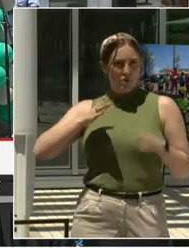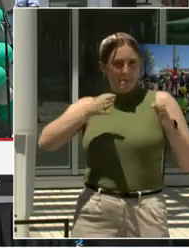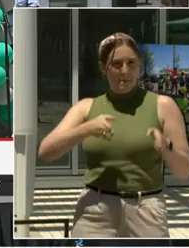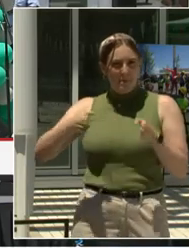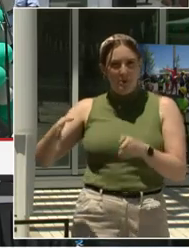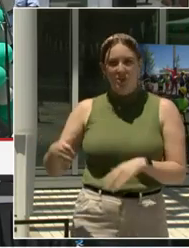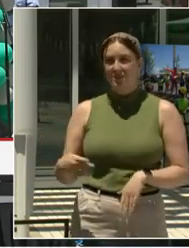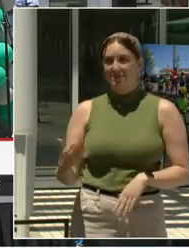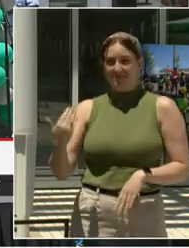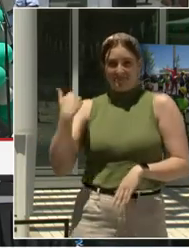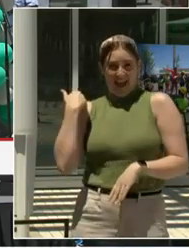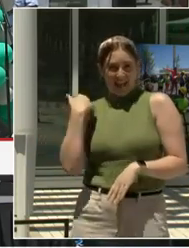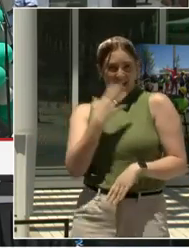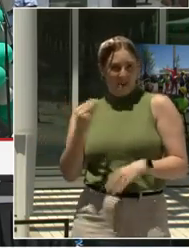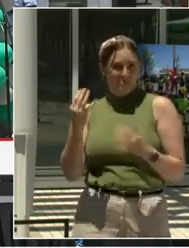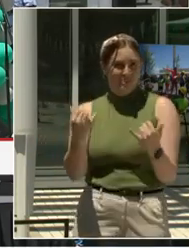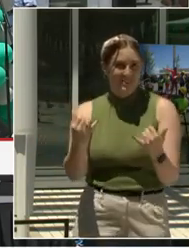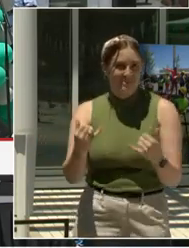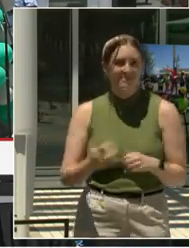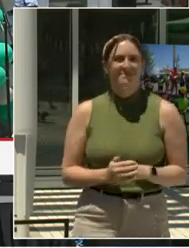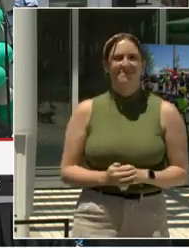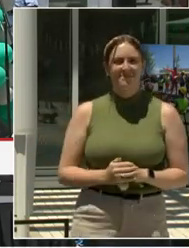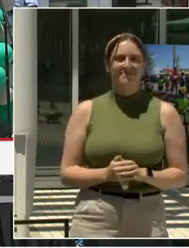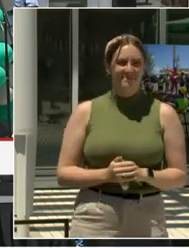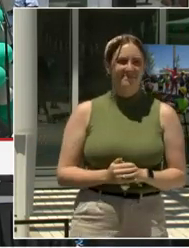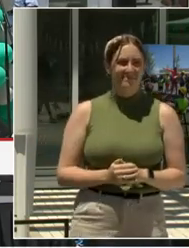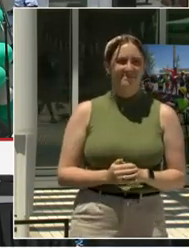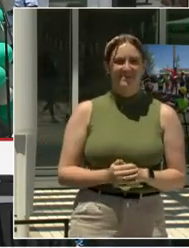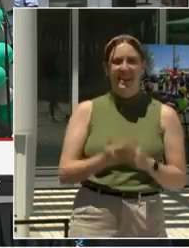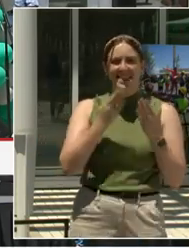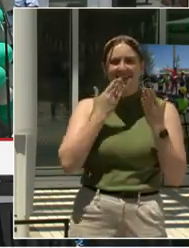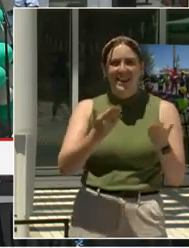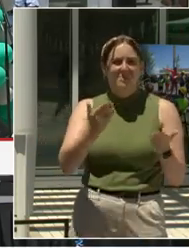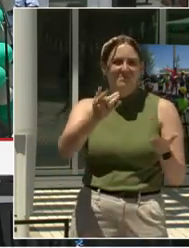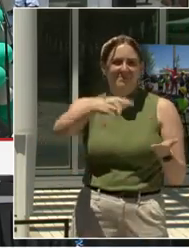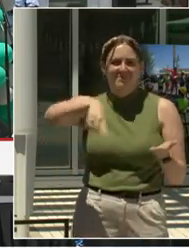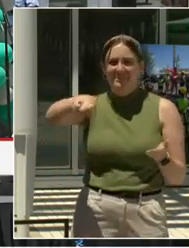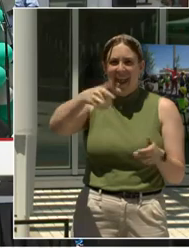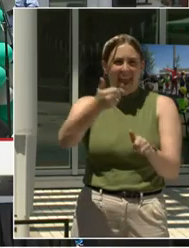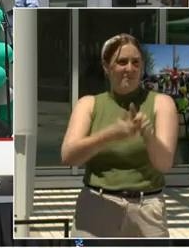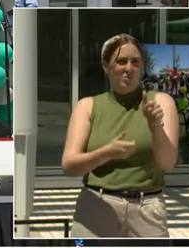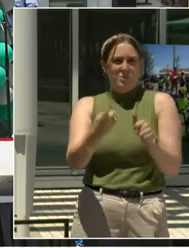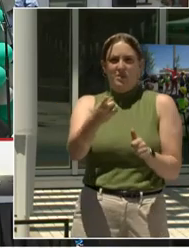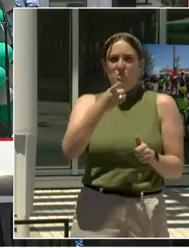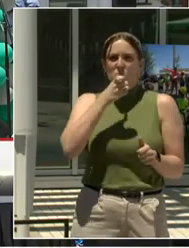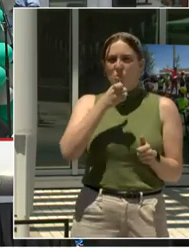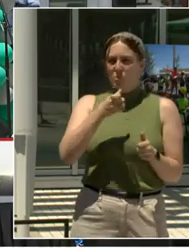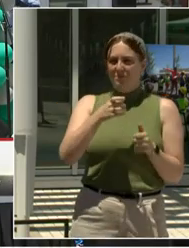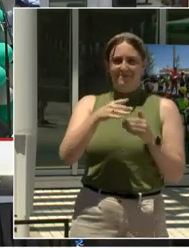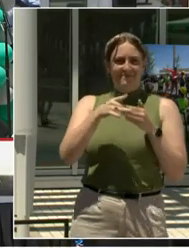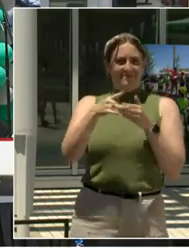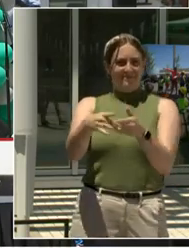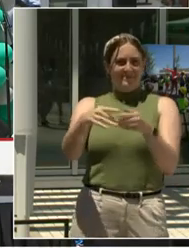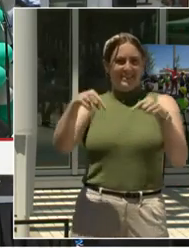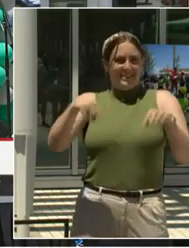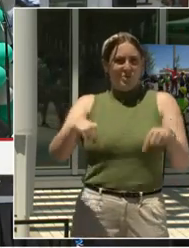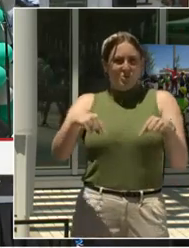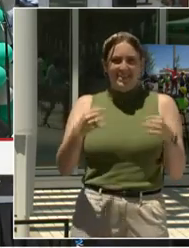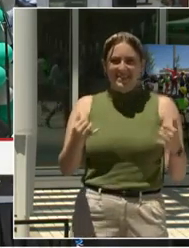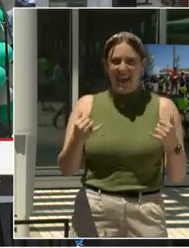present. And thank you to everyone that has led us here today over the